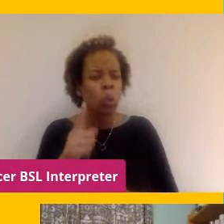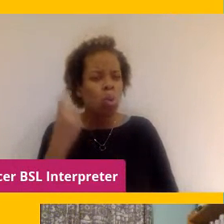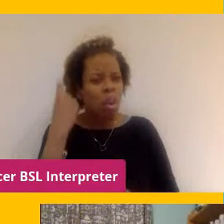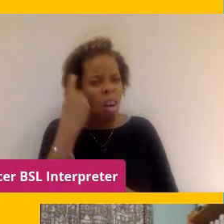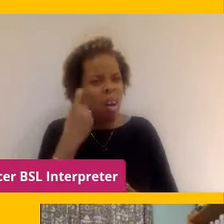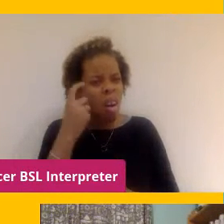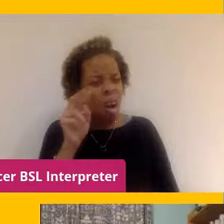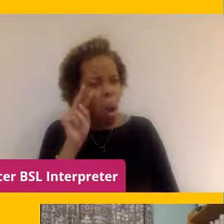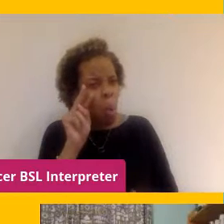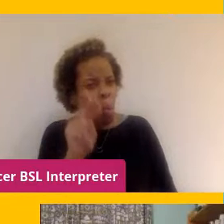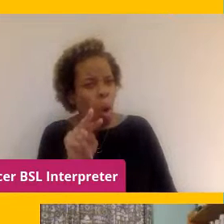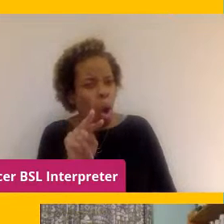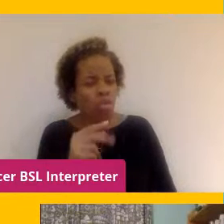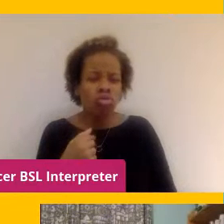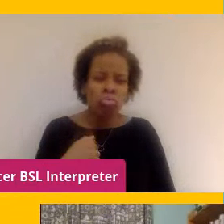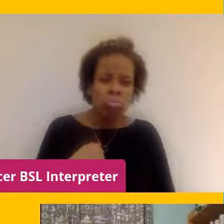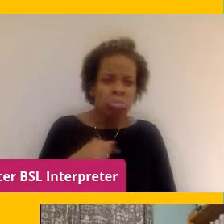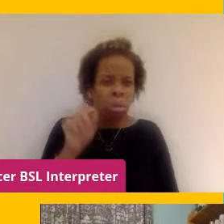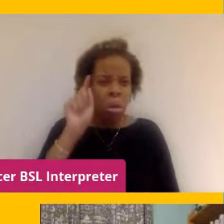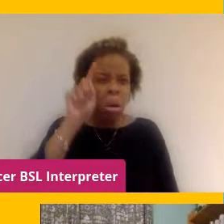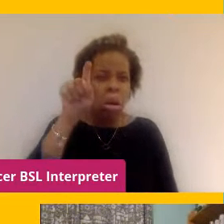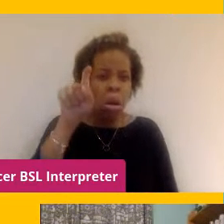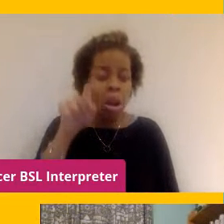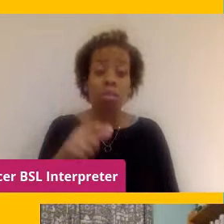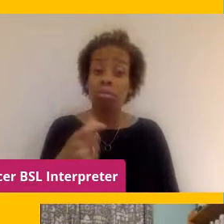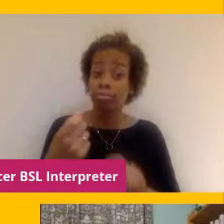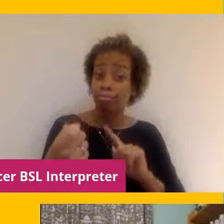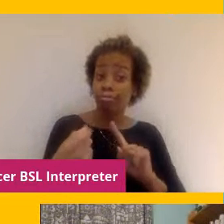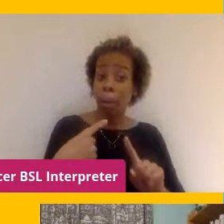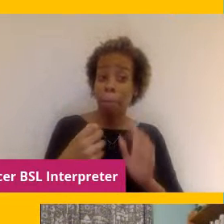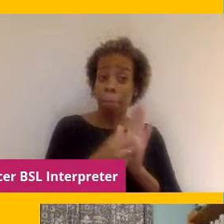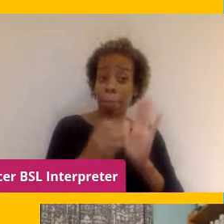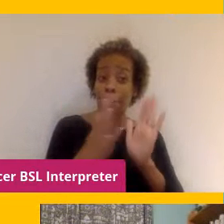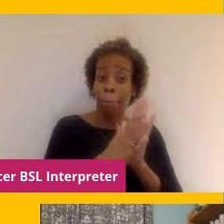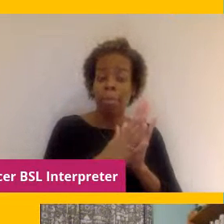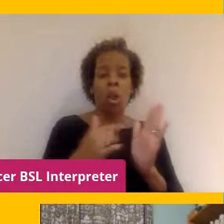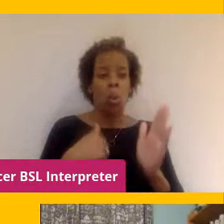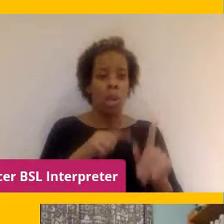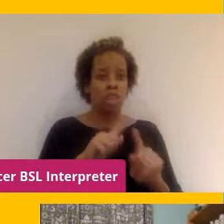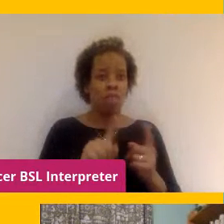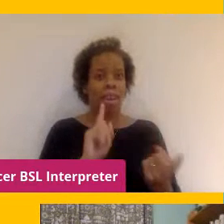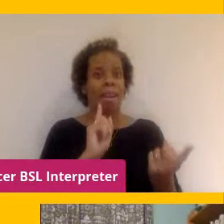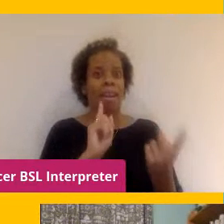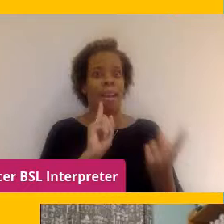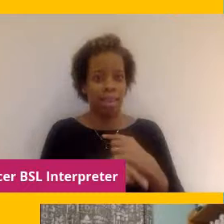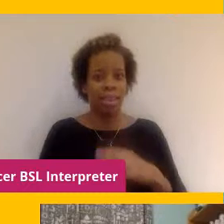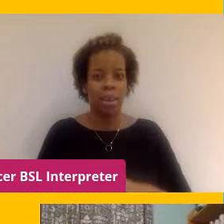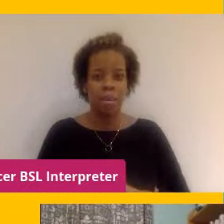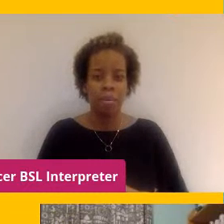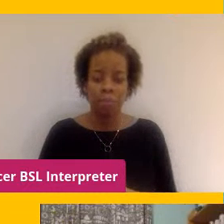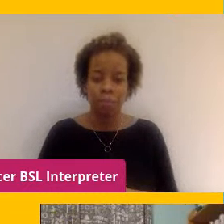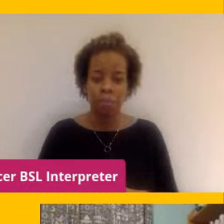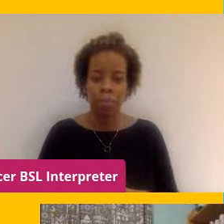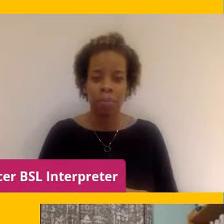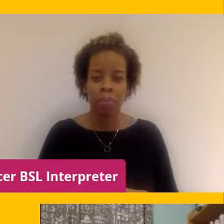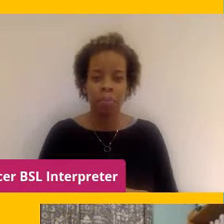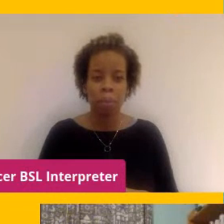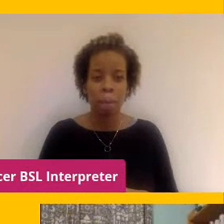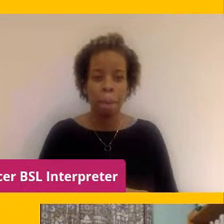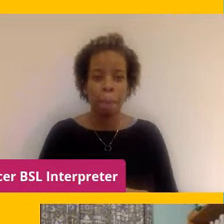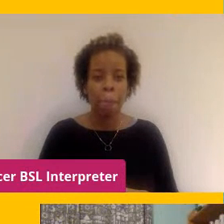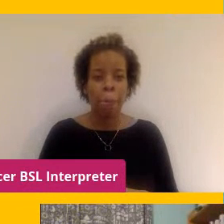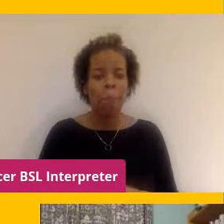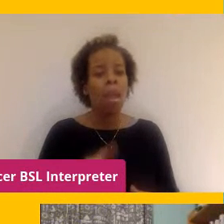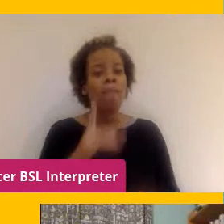as you're listening, please do submit them and we will try to pick them up if we can. So the first one is one for Alex, I think.